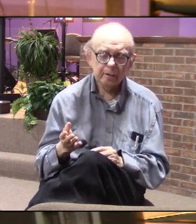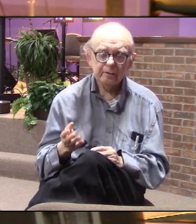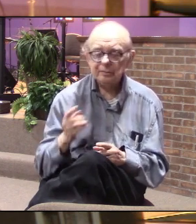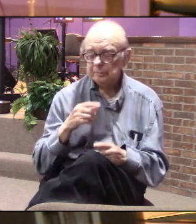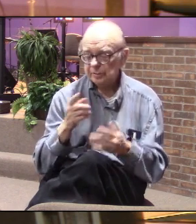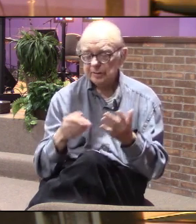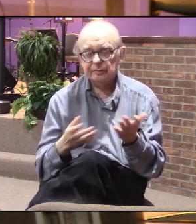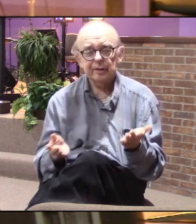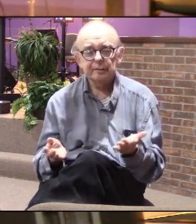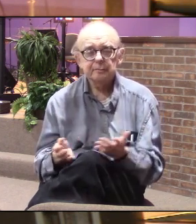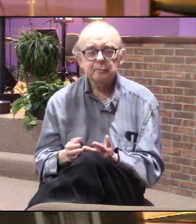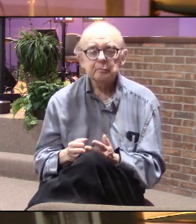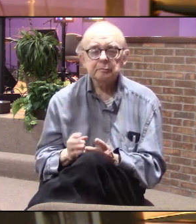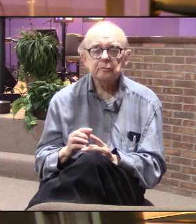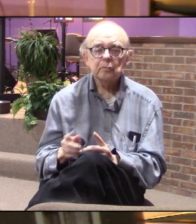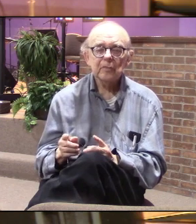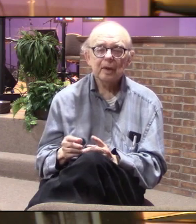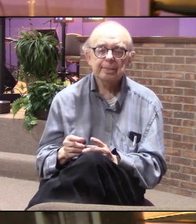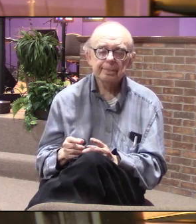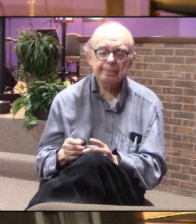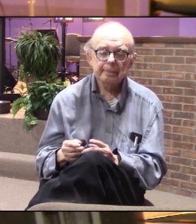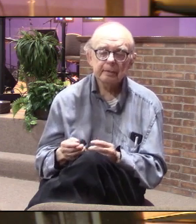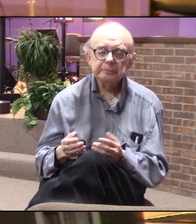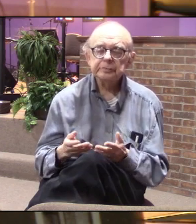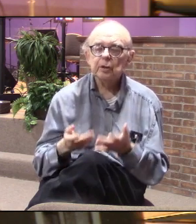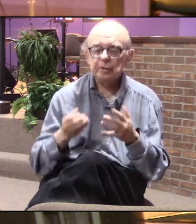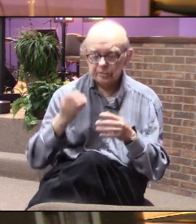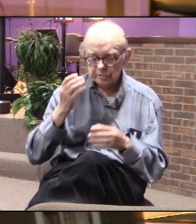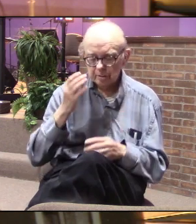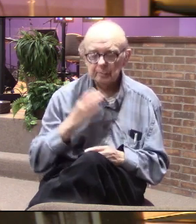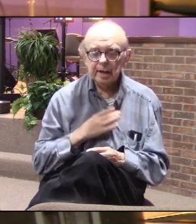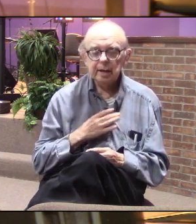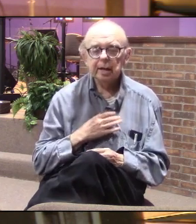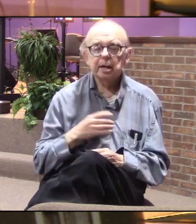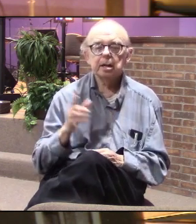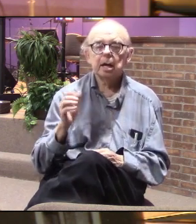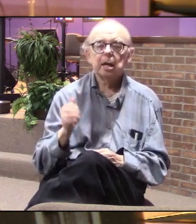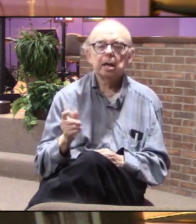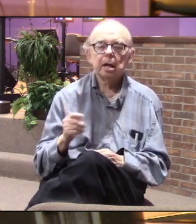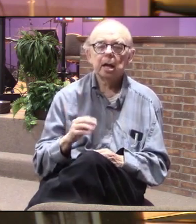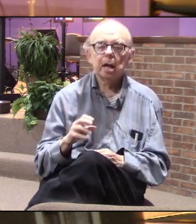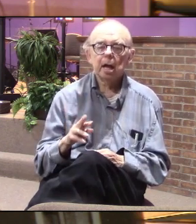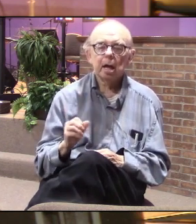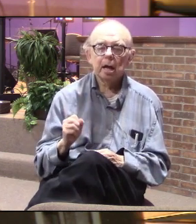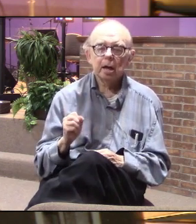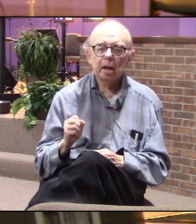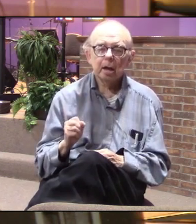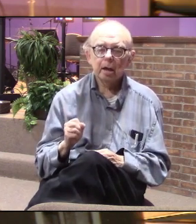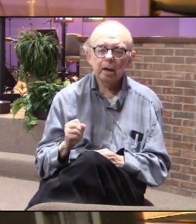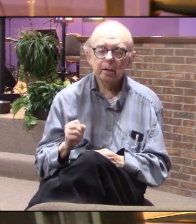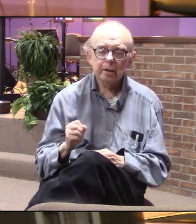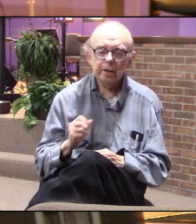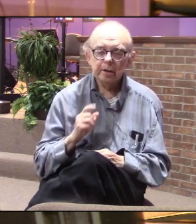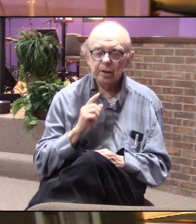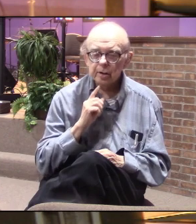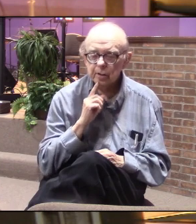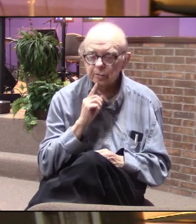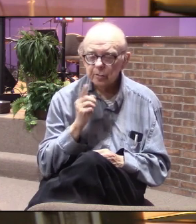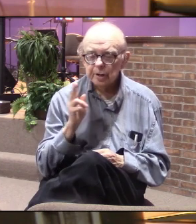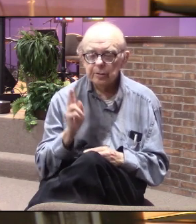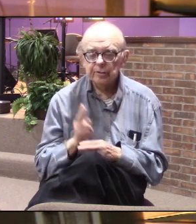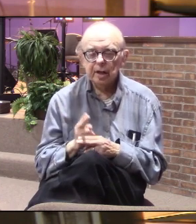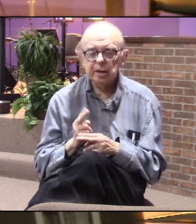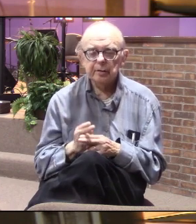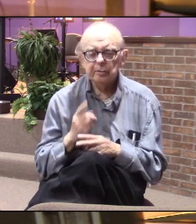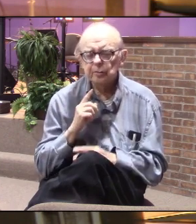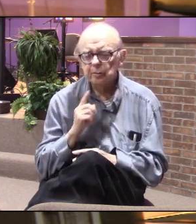this. But in the rich man and Lazarus, there was a name. Lazarus was real.